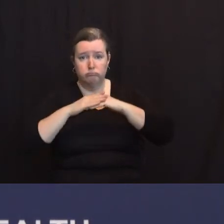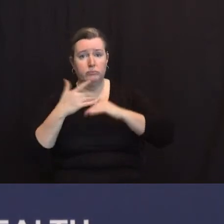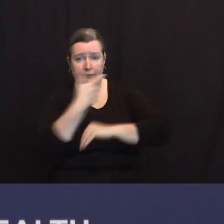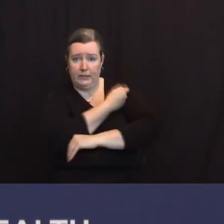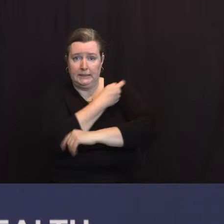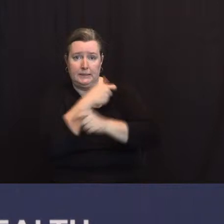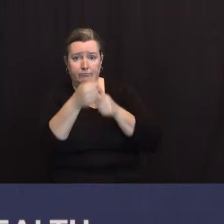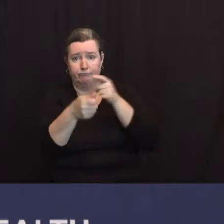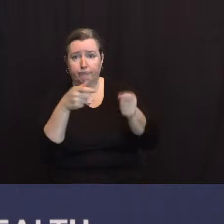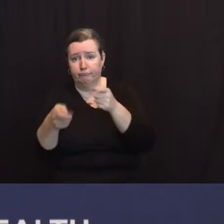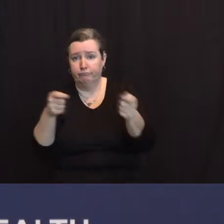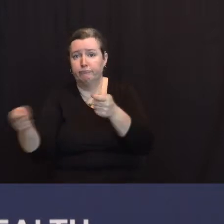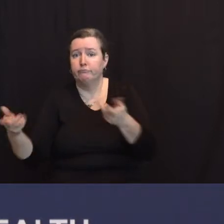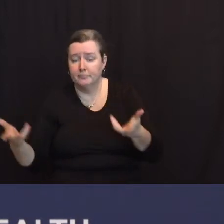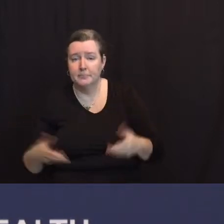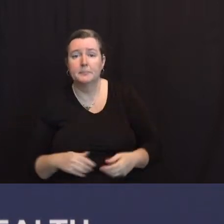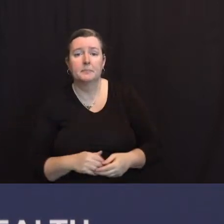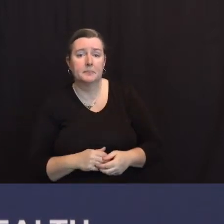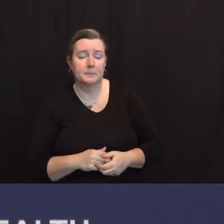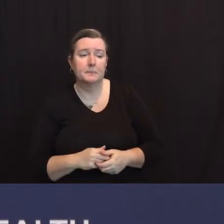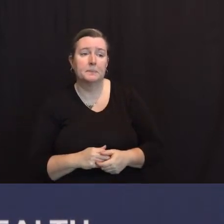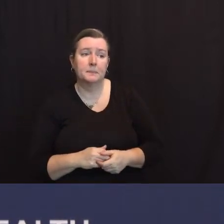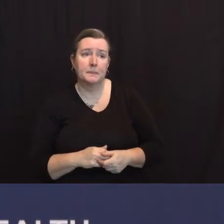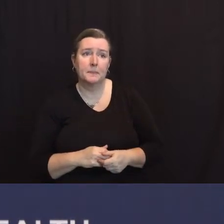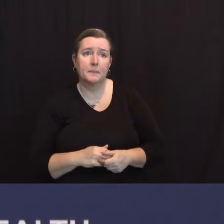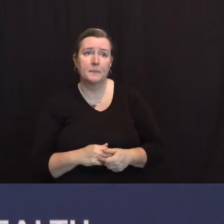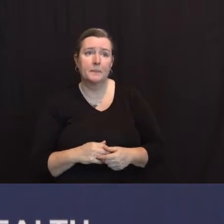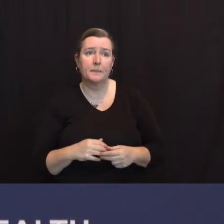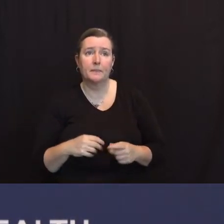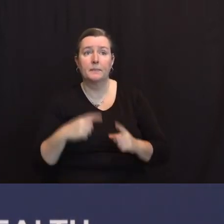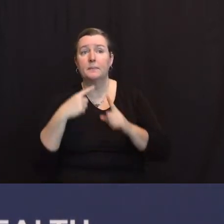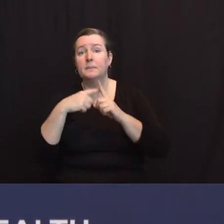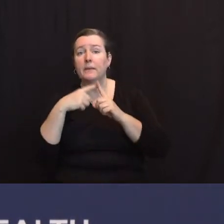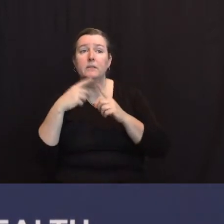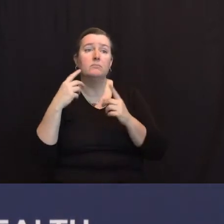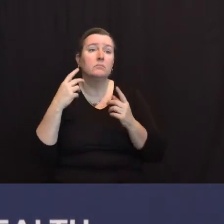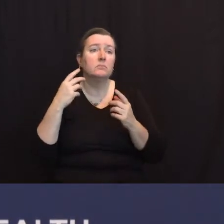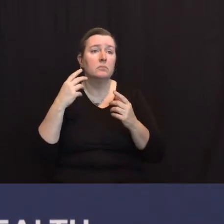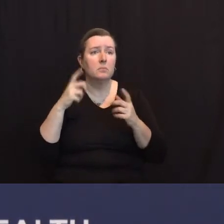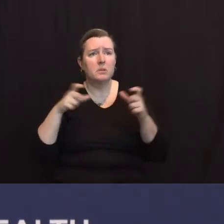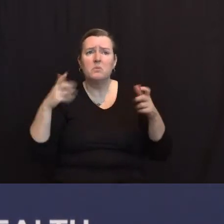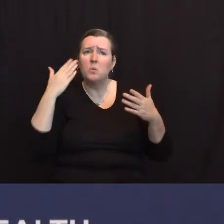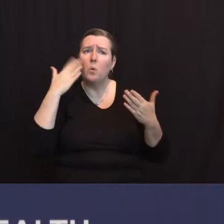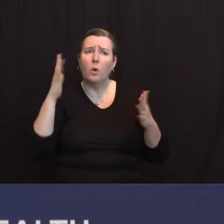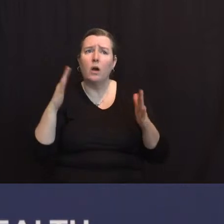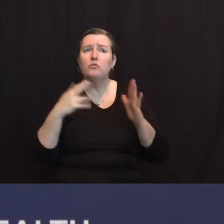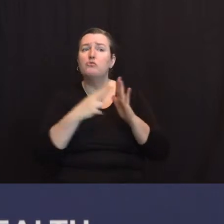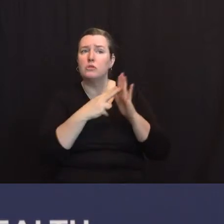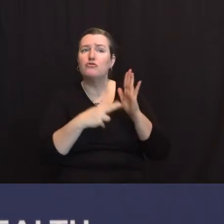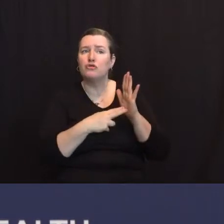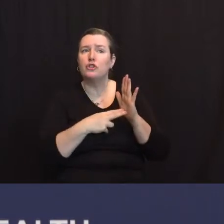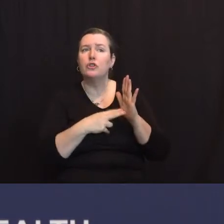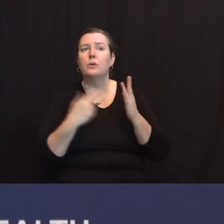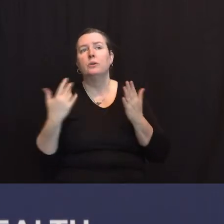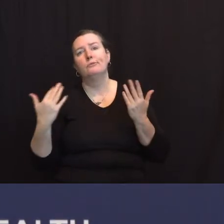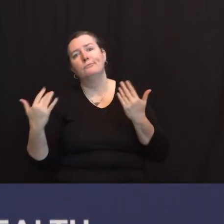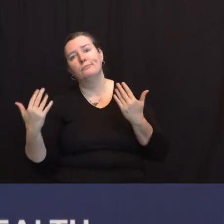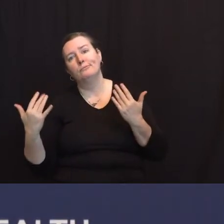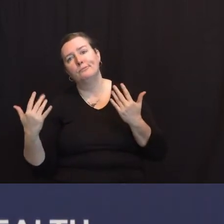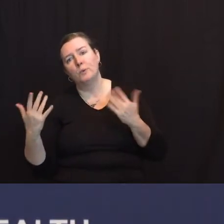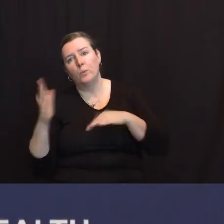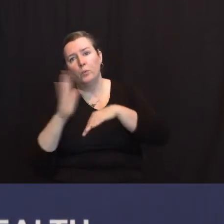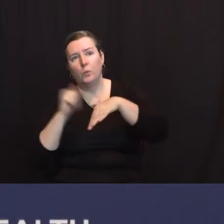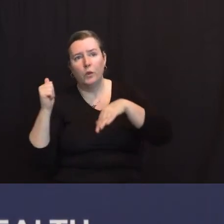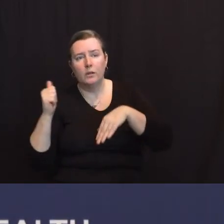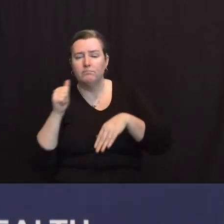And folks, the good news is they'll already know that they could have registered, and if they can have patience for that number of week